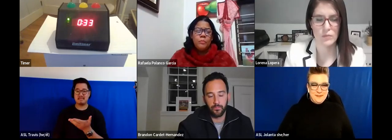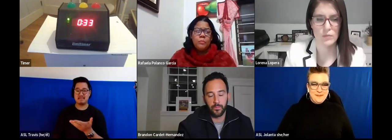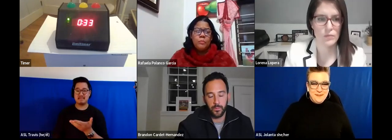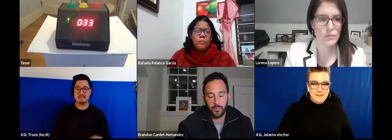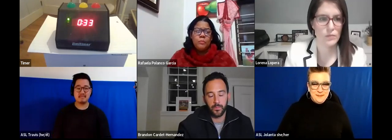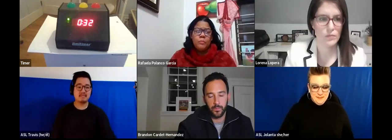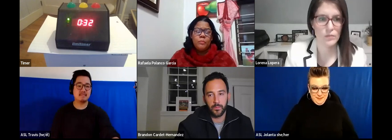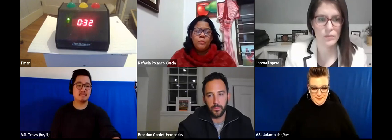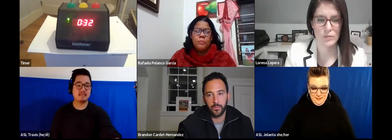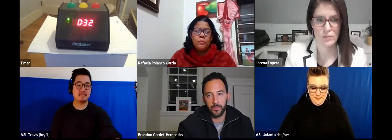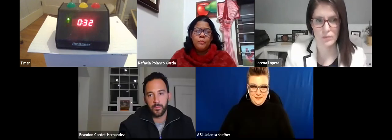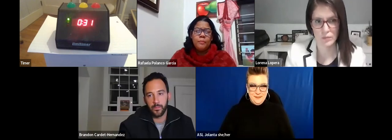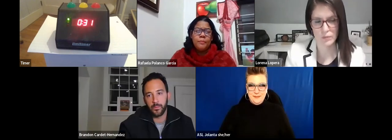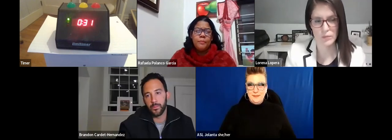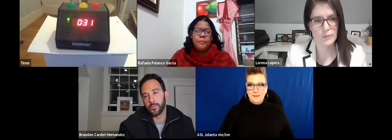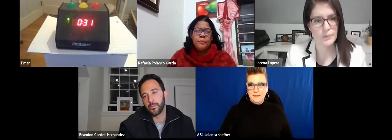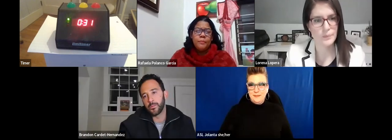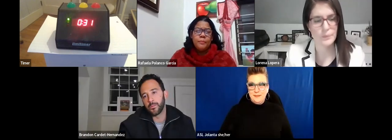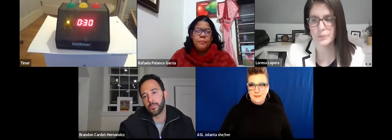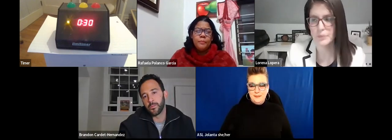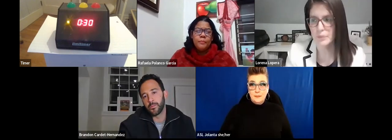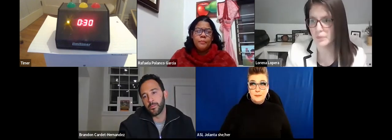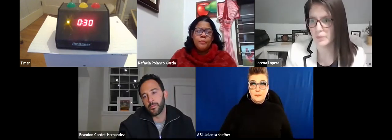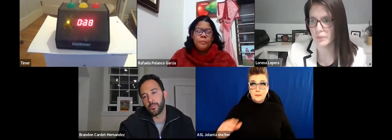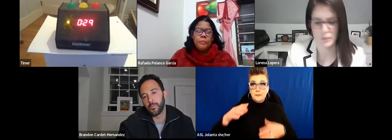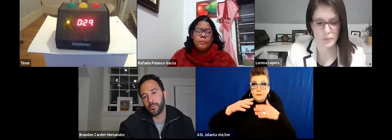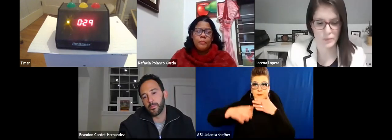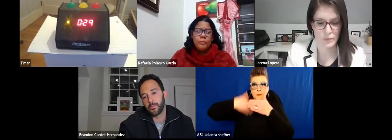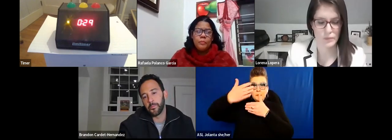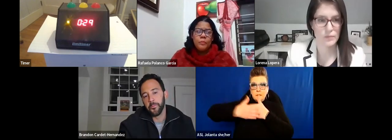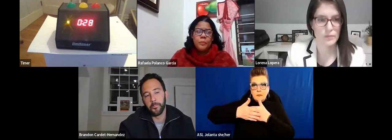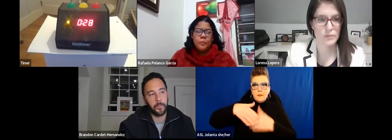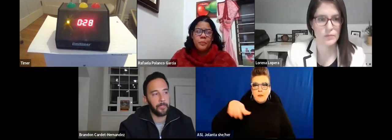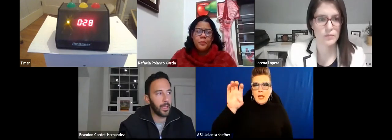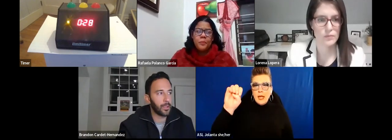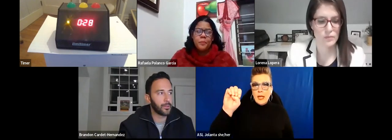thank you next we'll hear from edith bazil